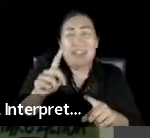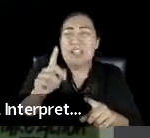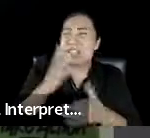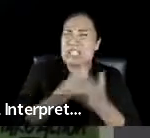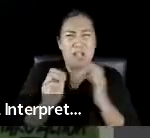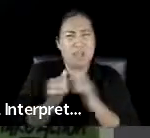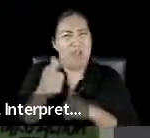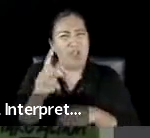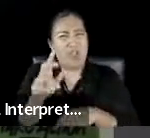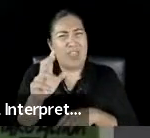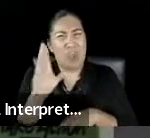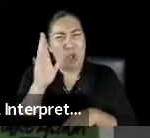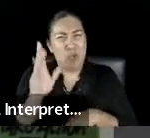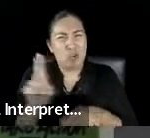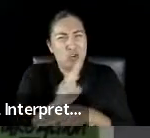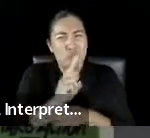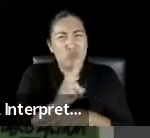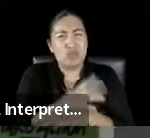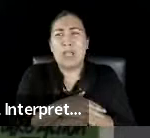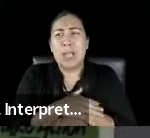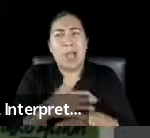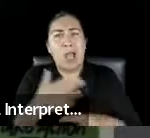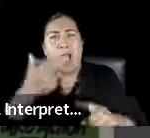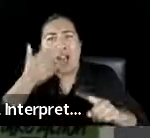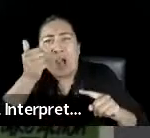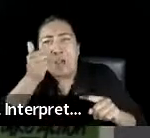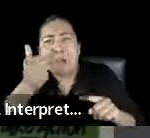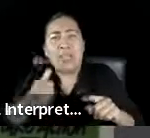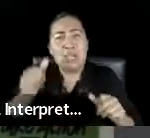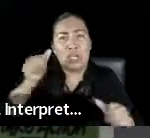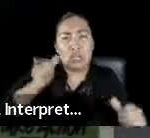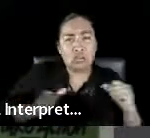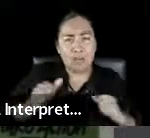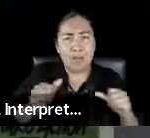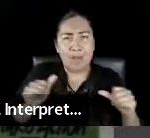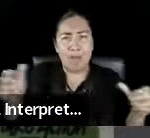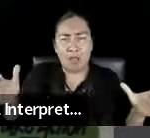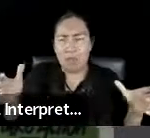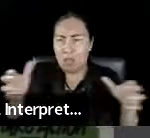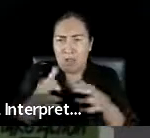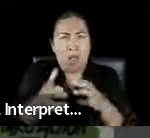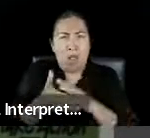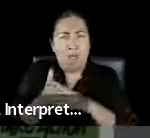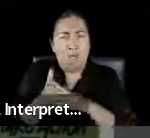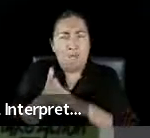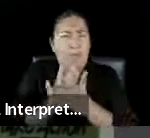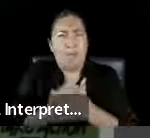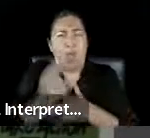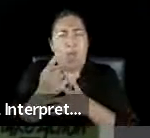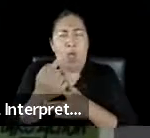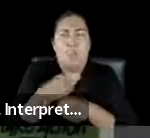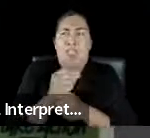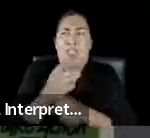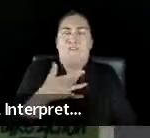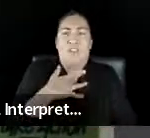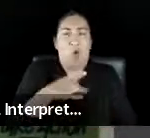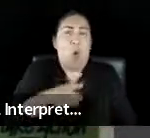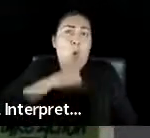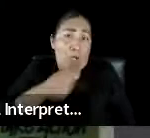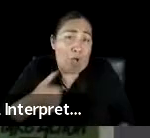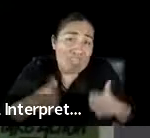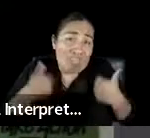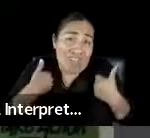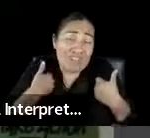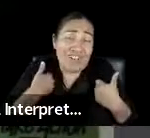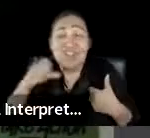comedy and drama and real life, authentic situations, and somehow blend them and just makes it feel so real. So with that,